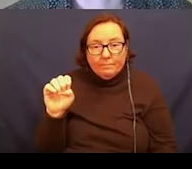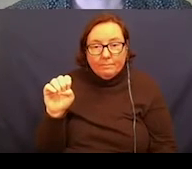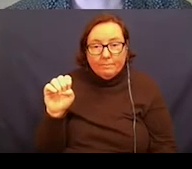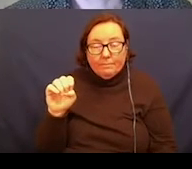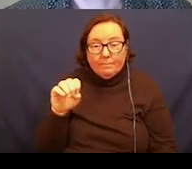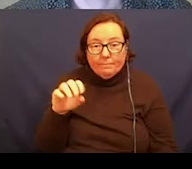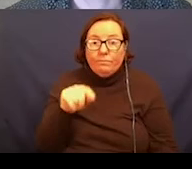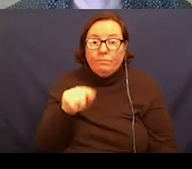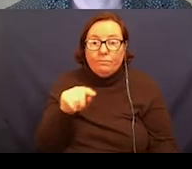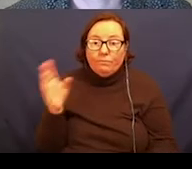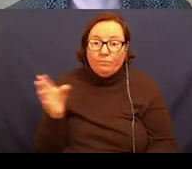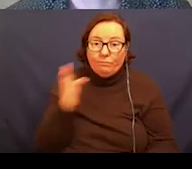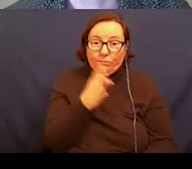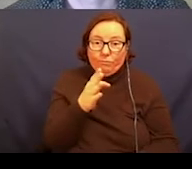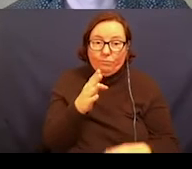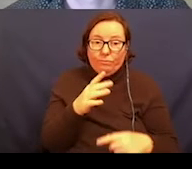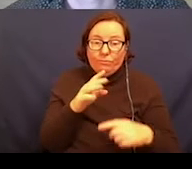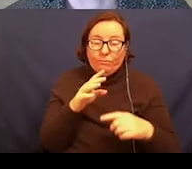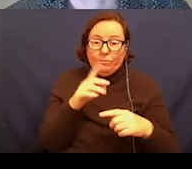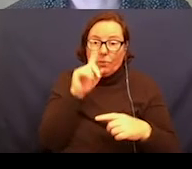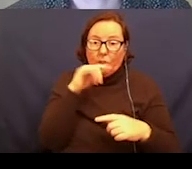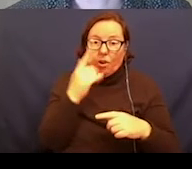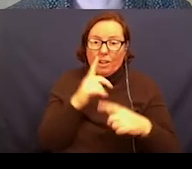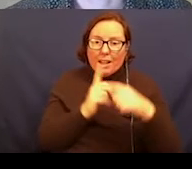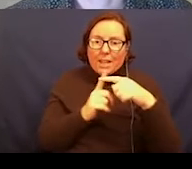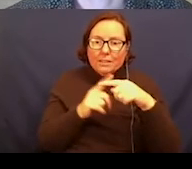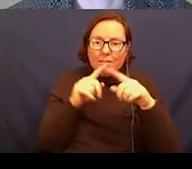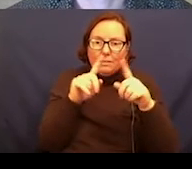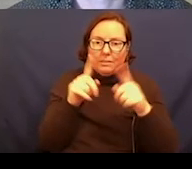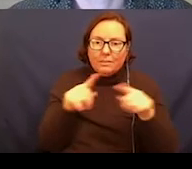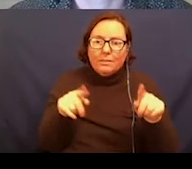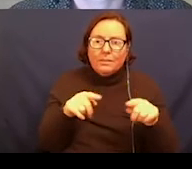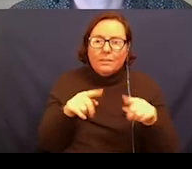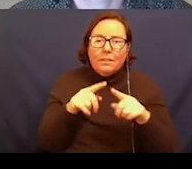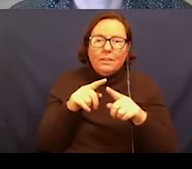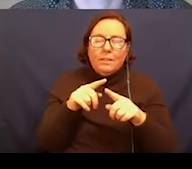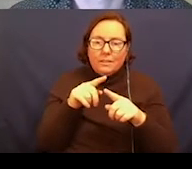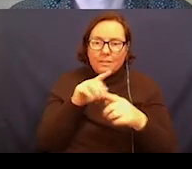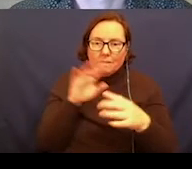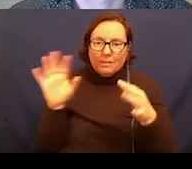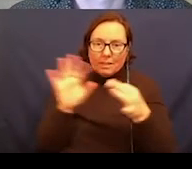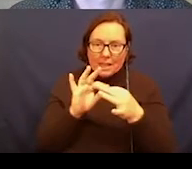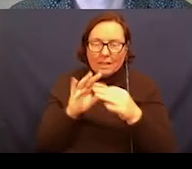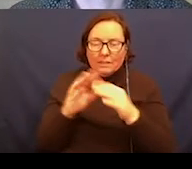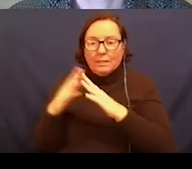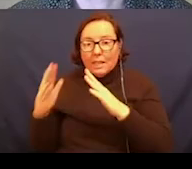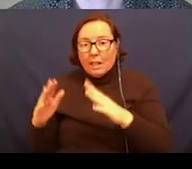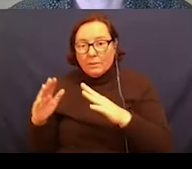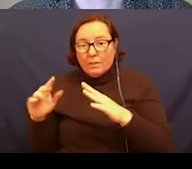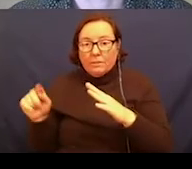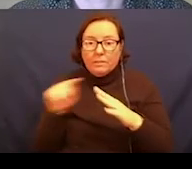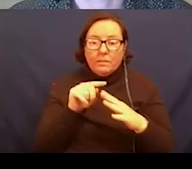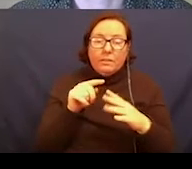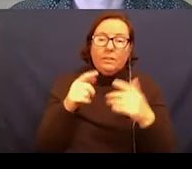This is shown by the dotted line connecting Eversource in the middle of the diagram to the